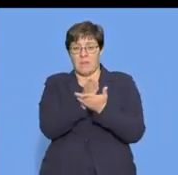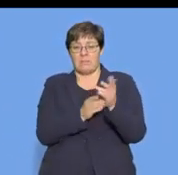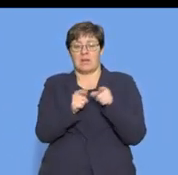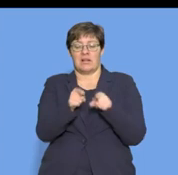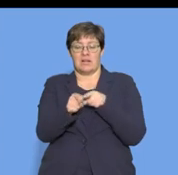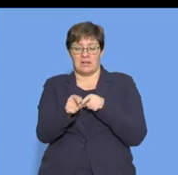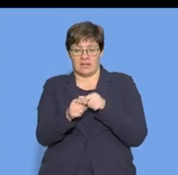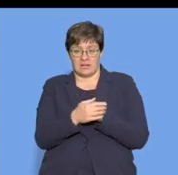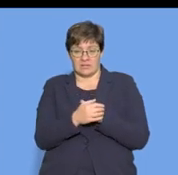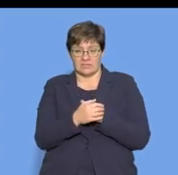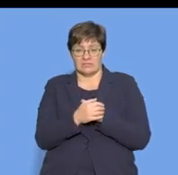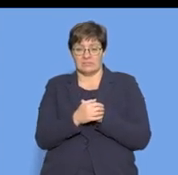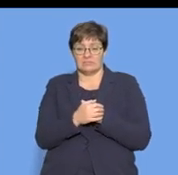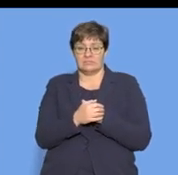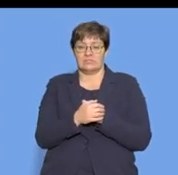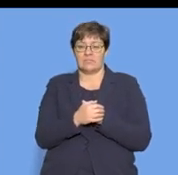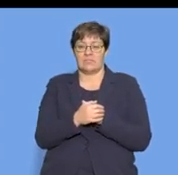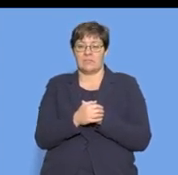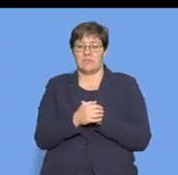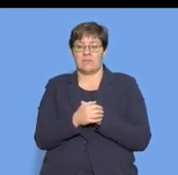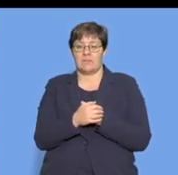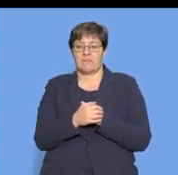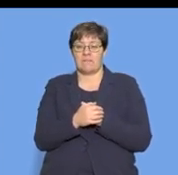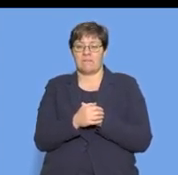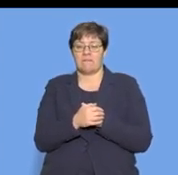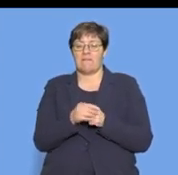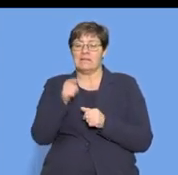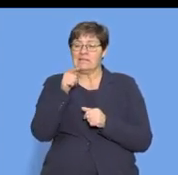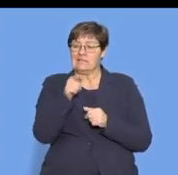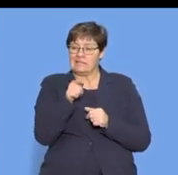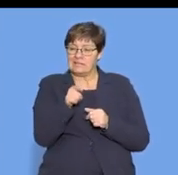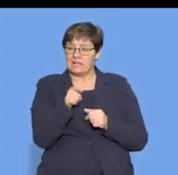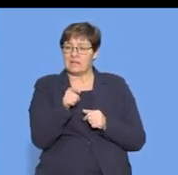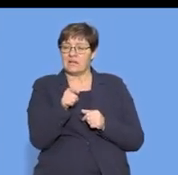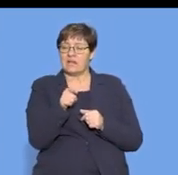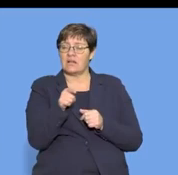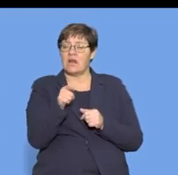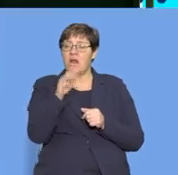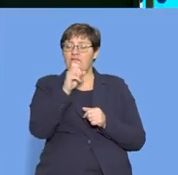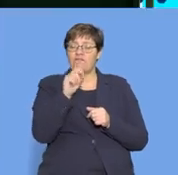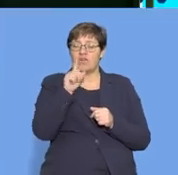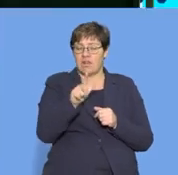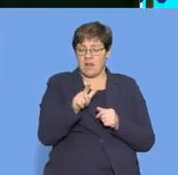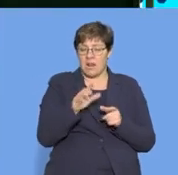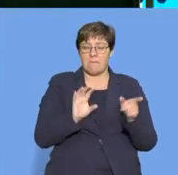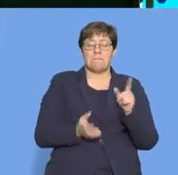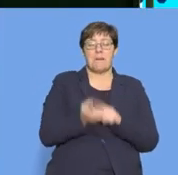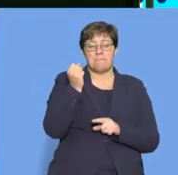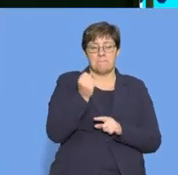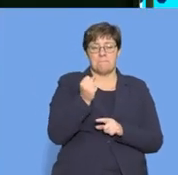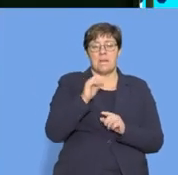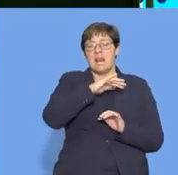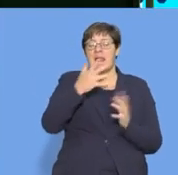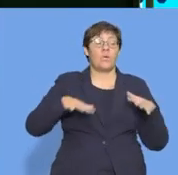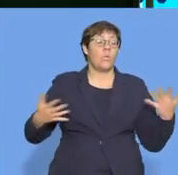call, or what is known as, is Archaeopteryx. And Archaeopteryx was a fossil that was found in